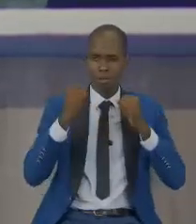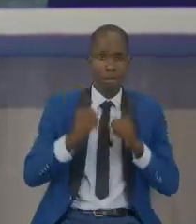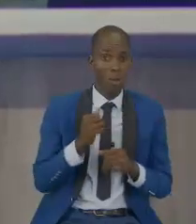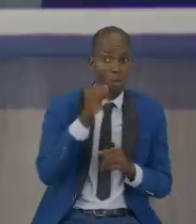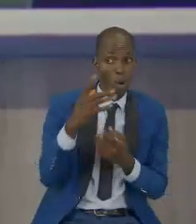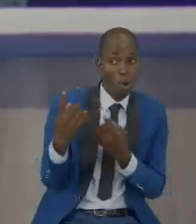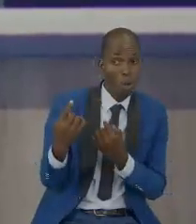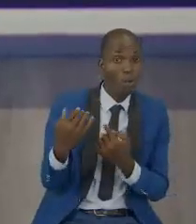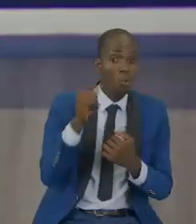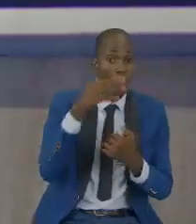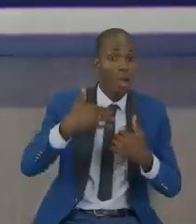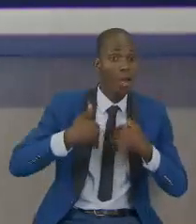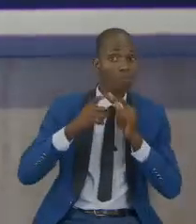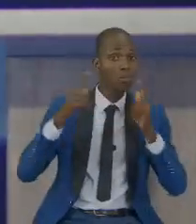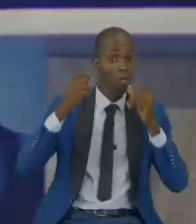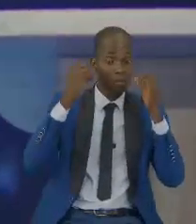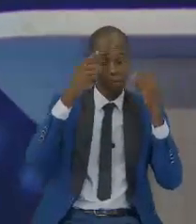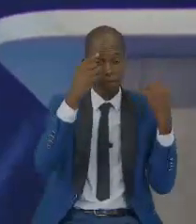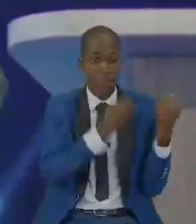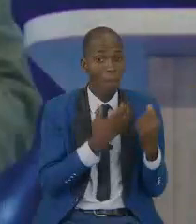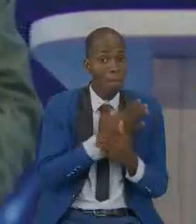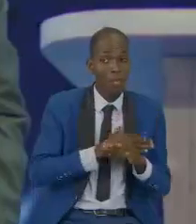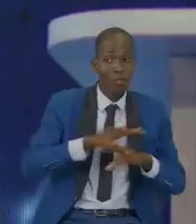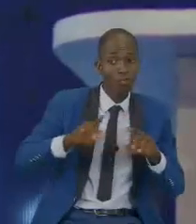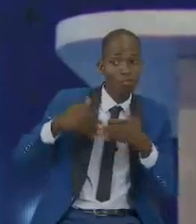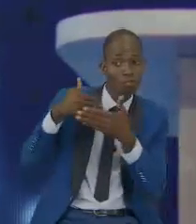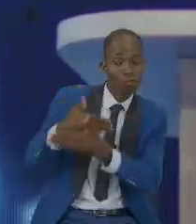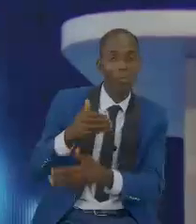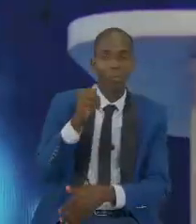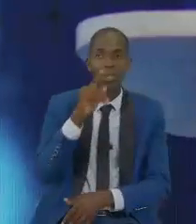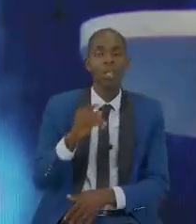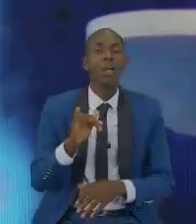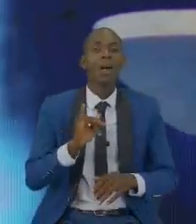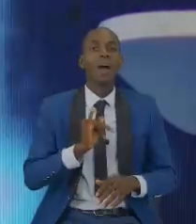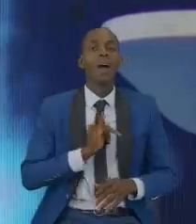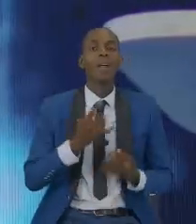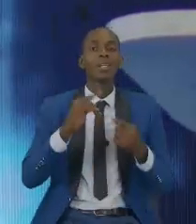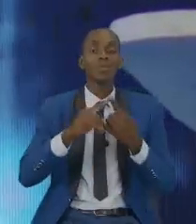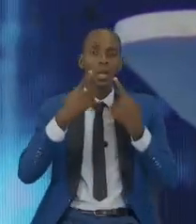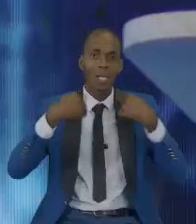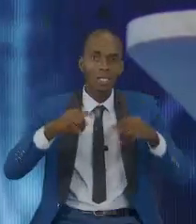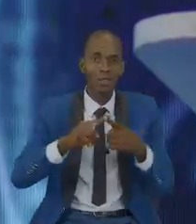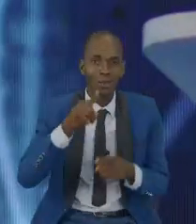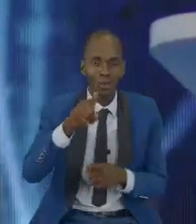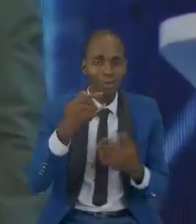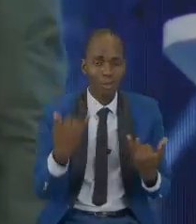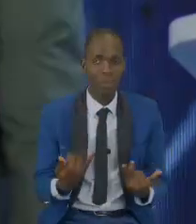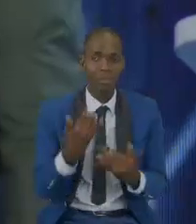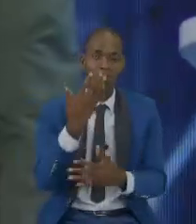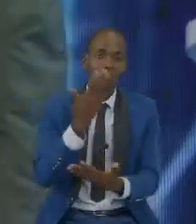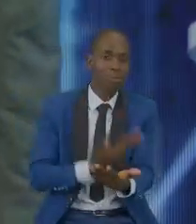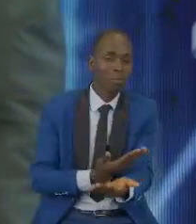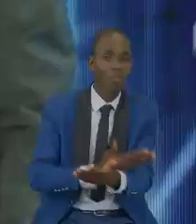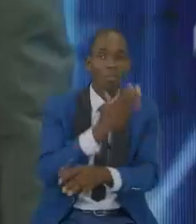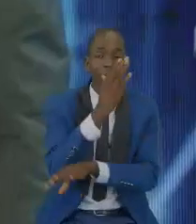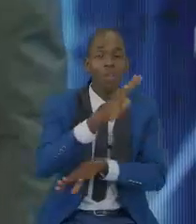she has surpassing faith, clear out of the way. I came to announce to you that from today, this afternoon, all those enemies